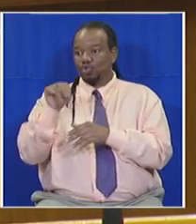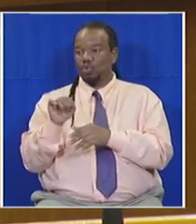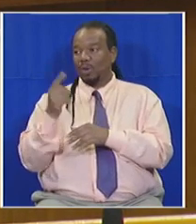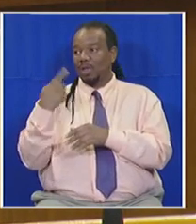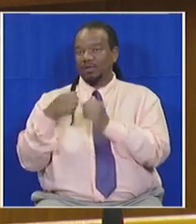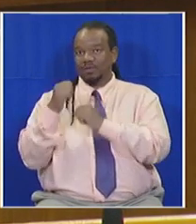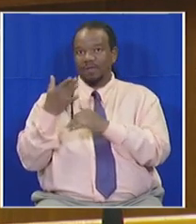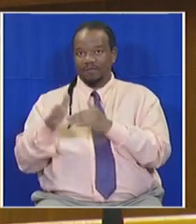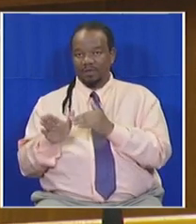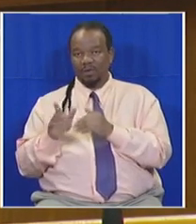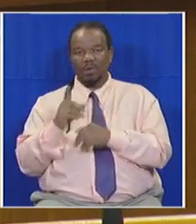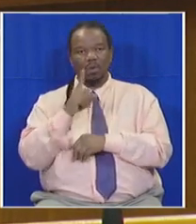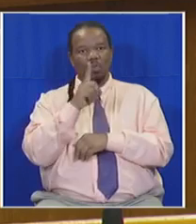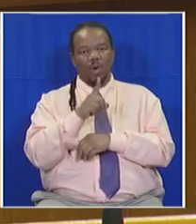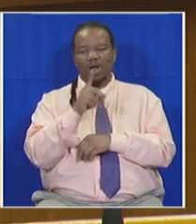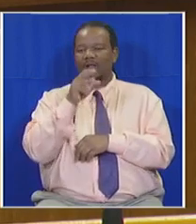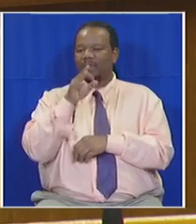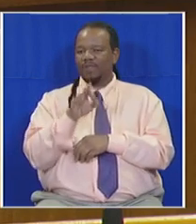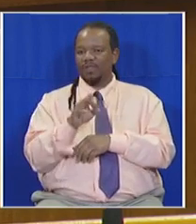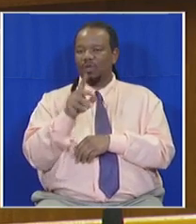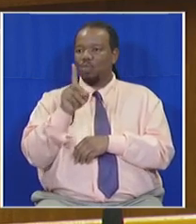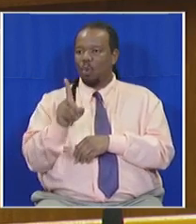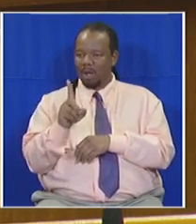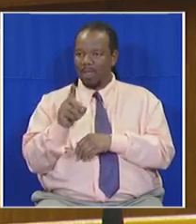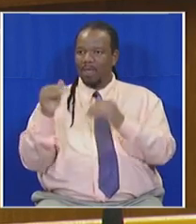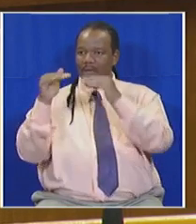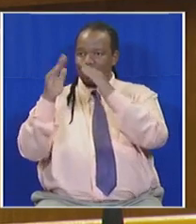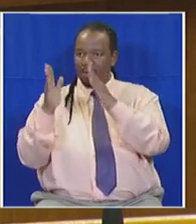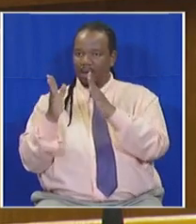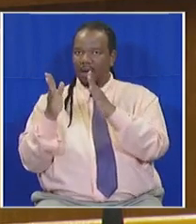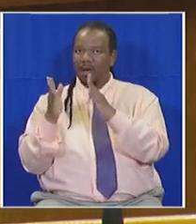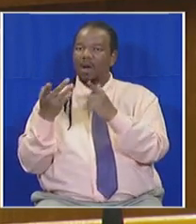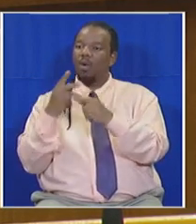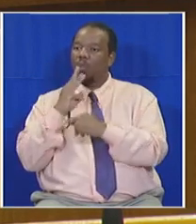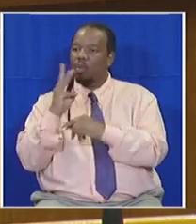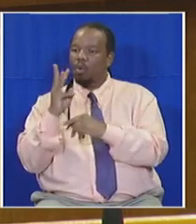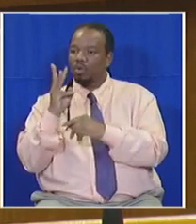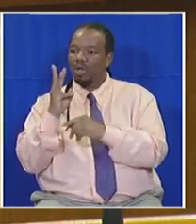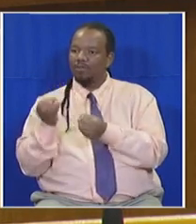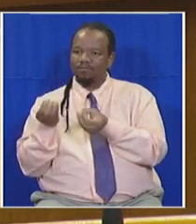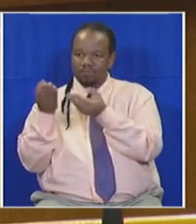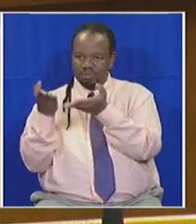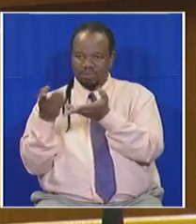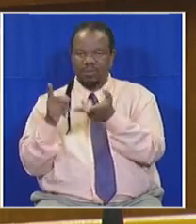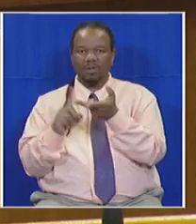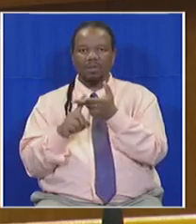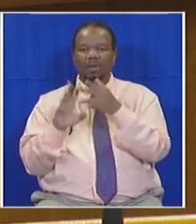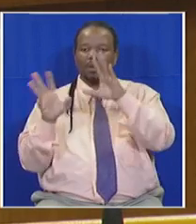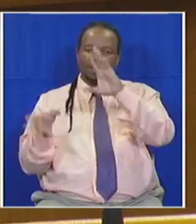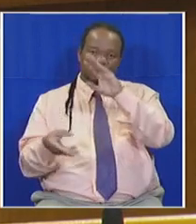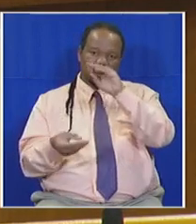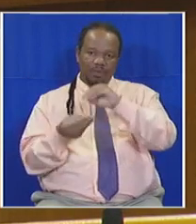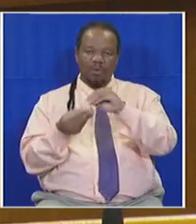and 131 households benefited from the provision of water infrastructure. A total of